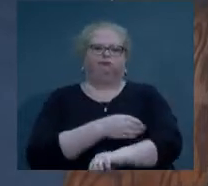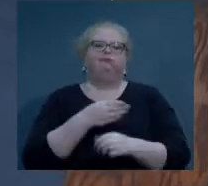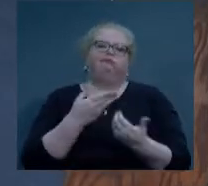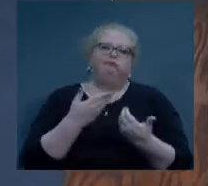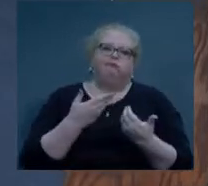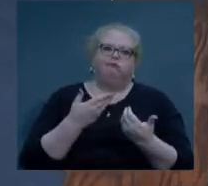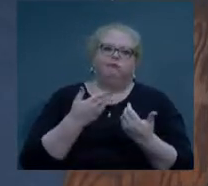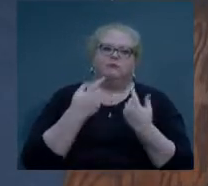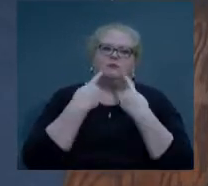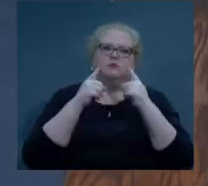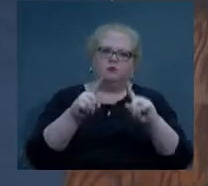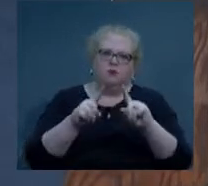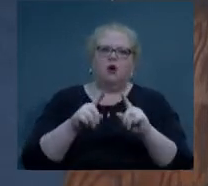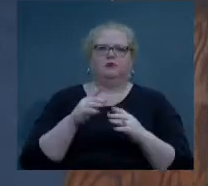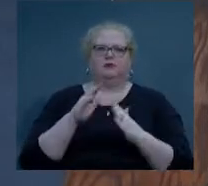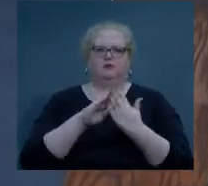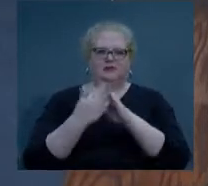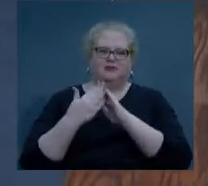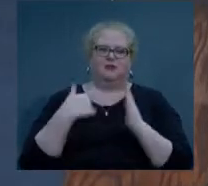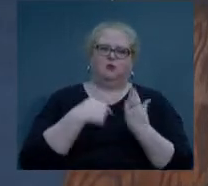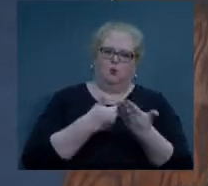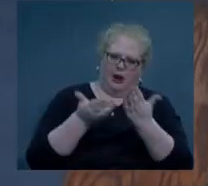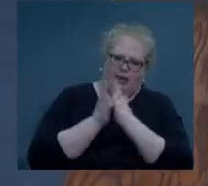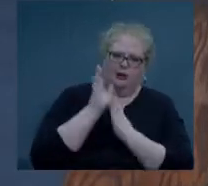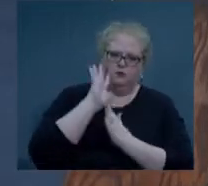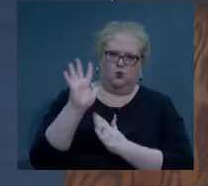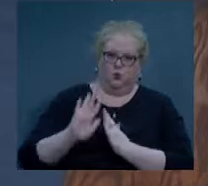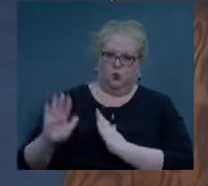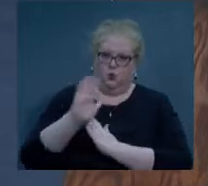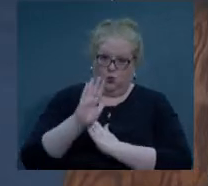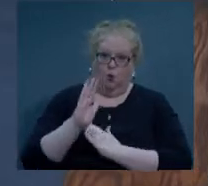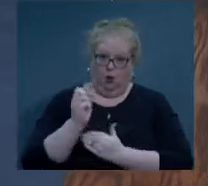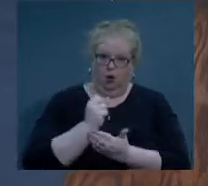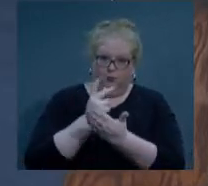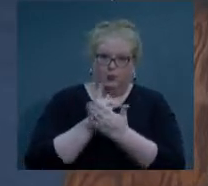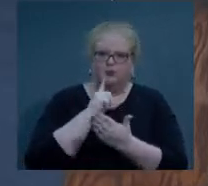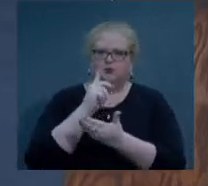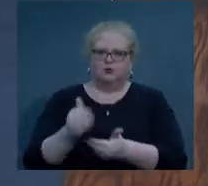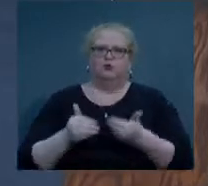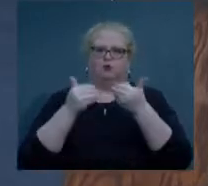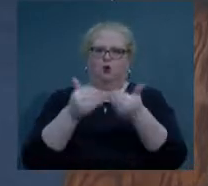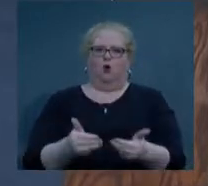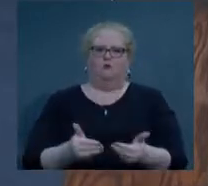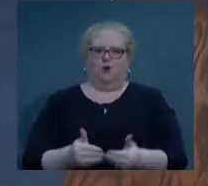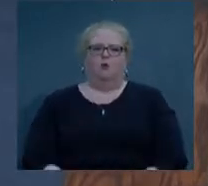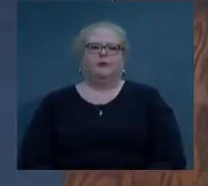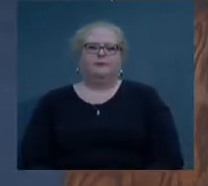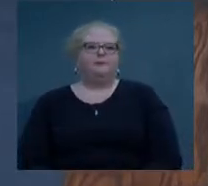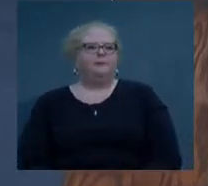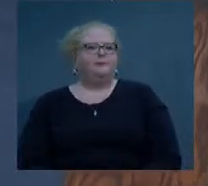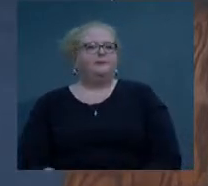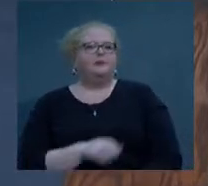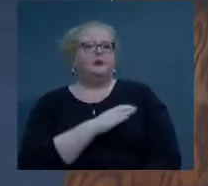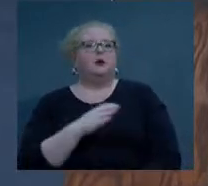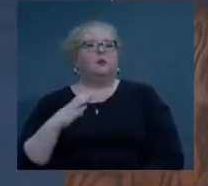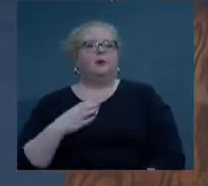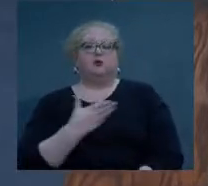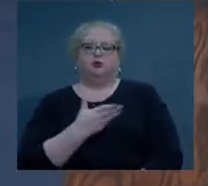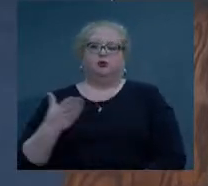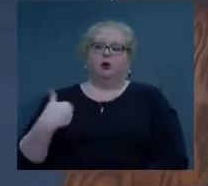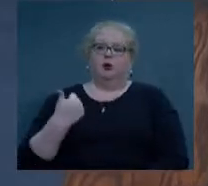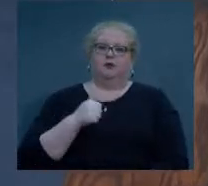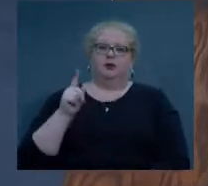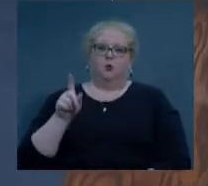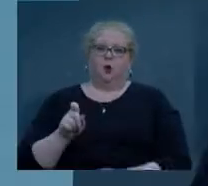staff recommendation and approval to go forward. Thank you. Thank you. Commissioners, any questions for either side?